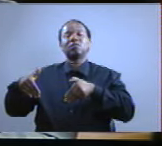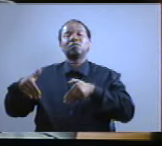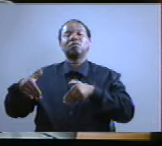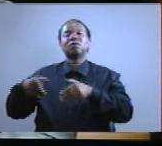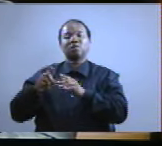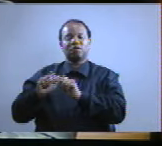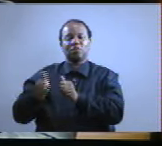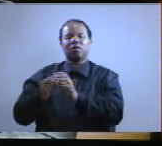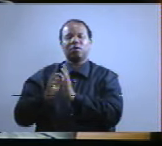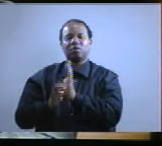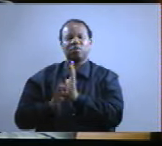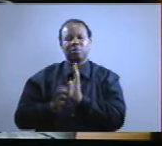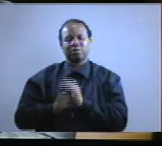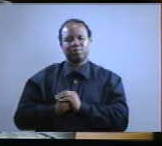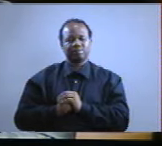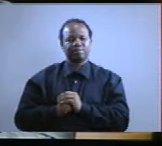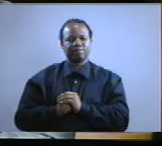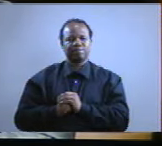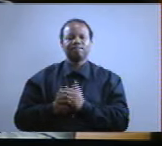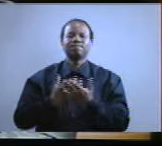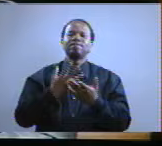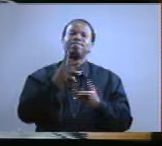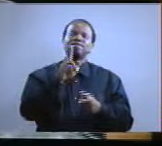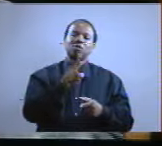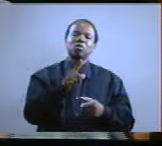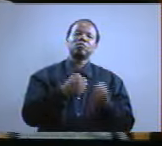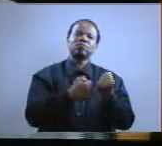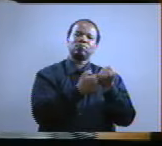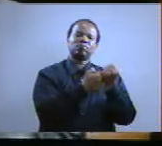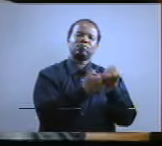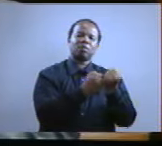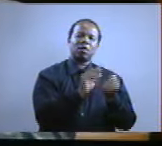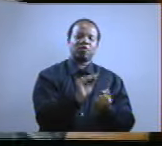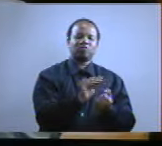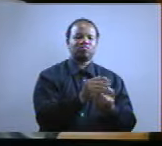rules. So the ayes have it.